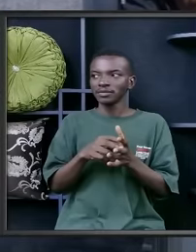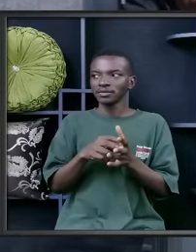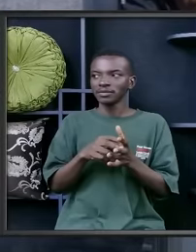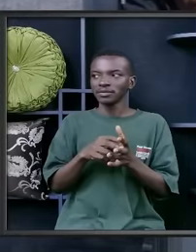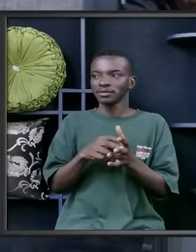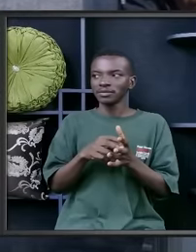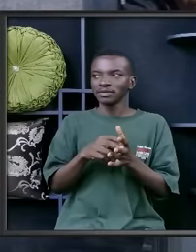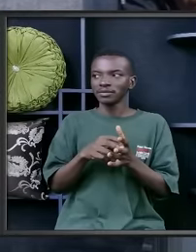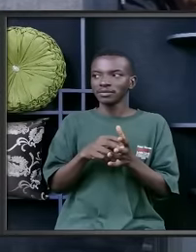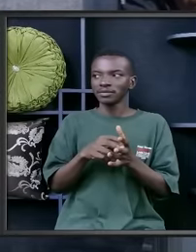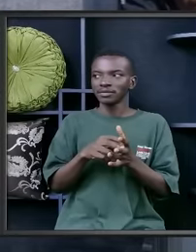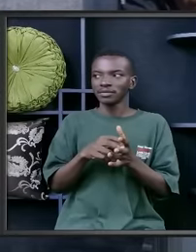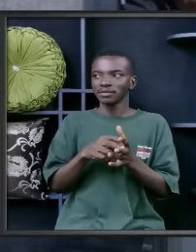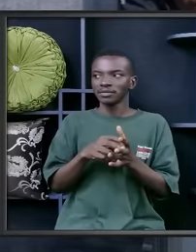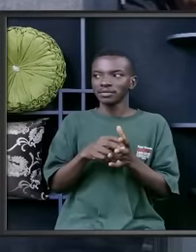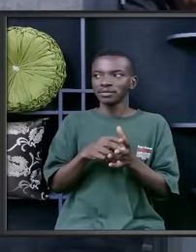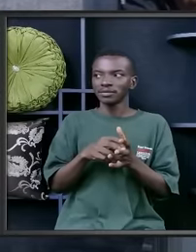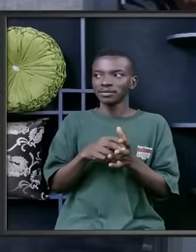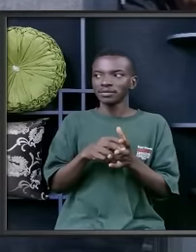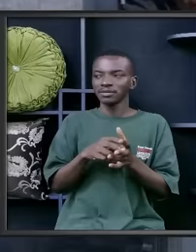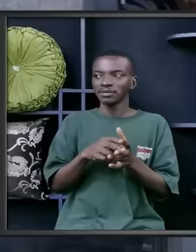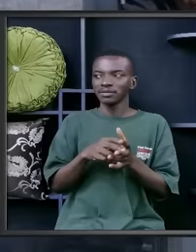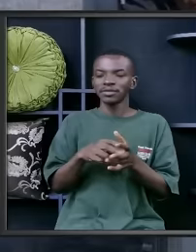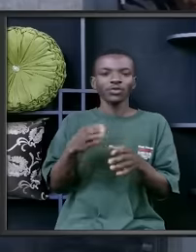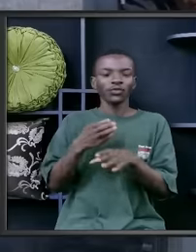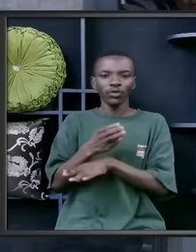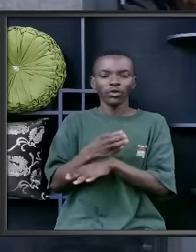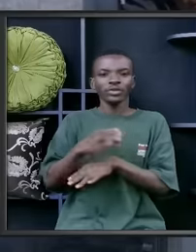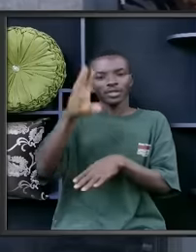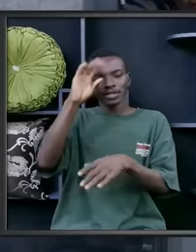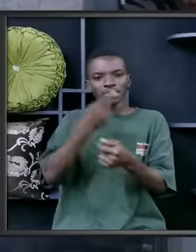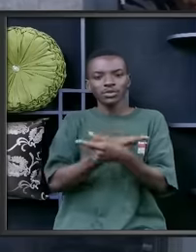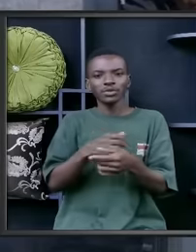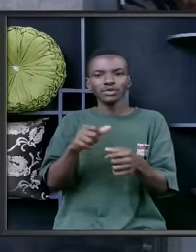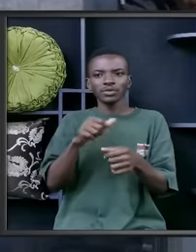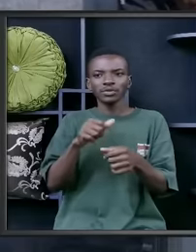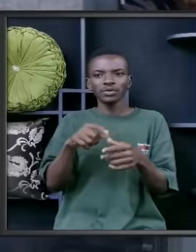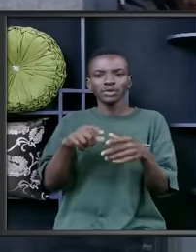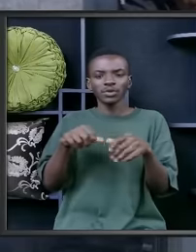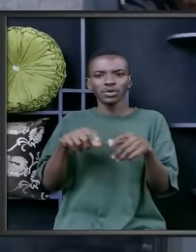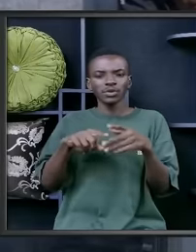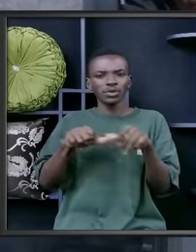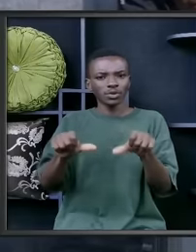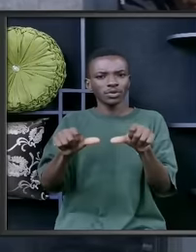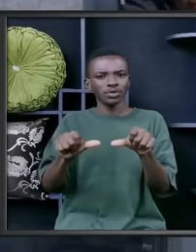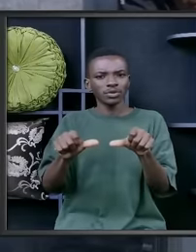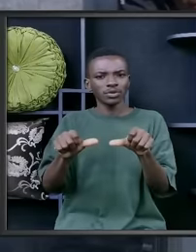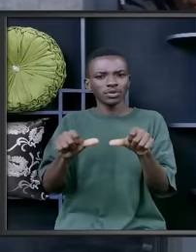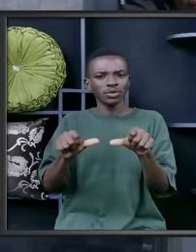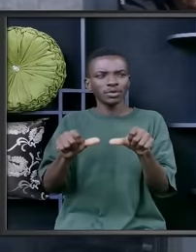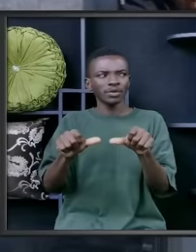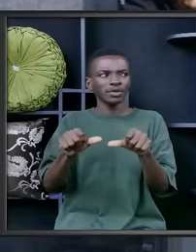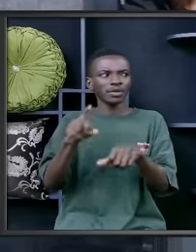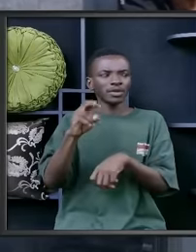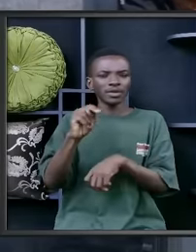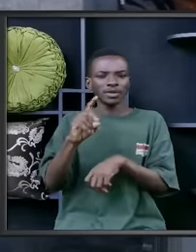talking. Naim, your son. Now the thing where he won't force him, make him go continue for NDA. My son say he know they agree. Go for